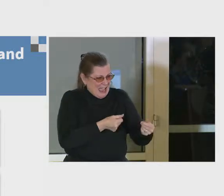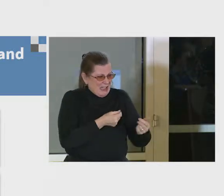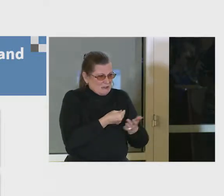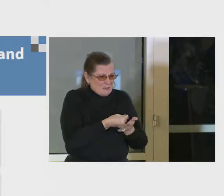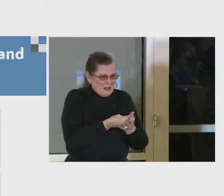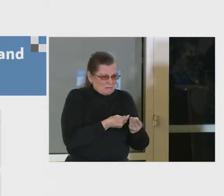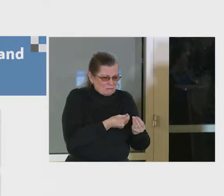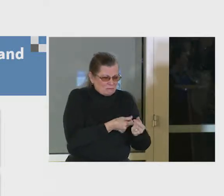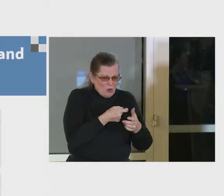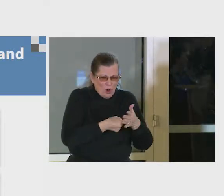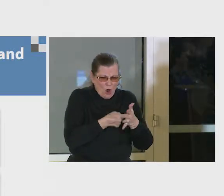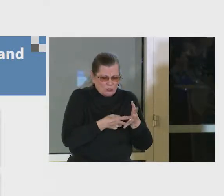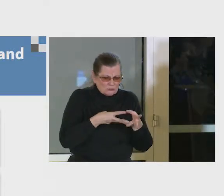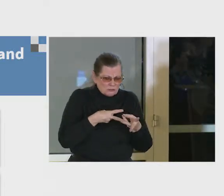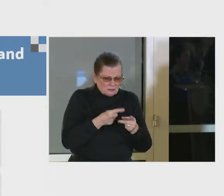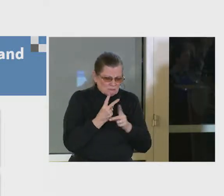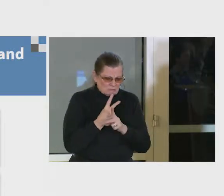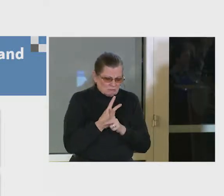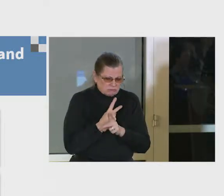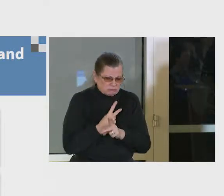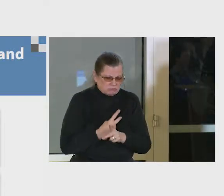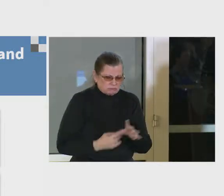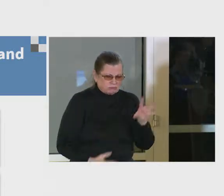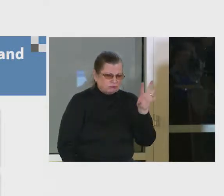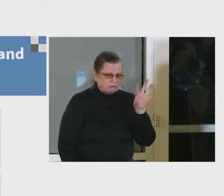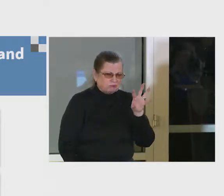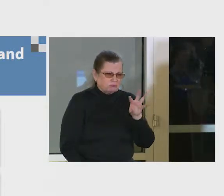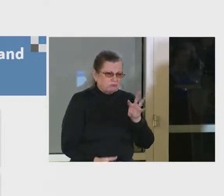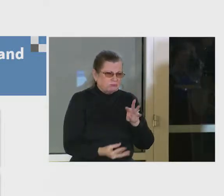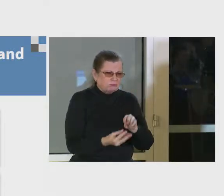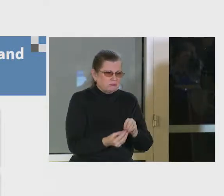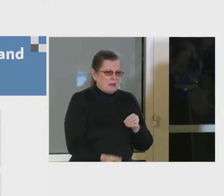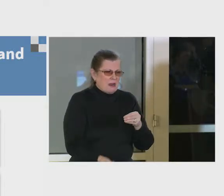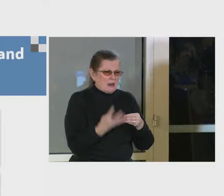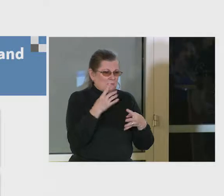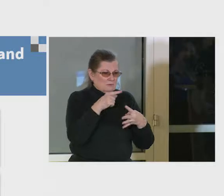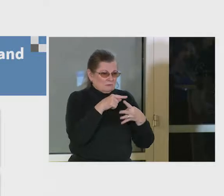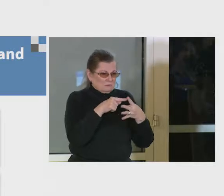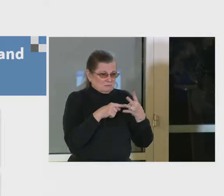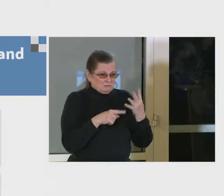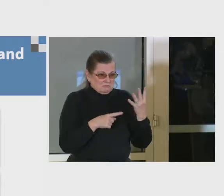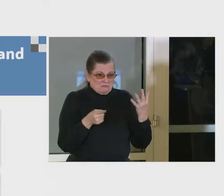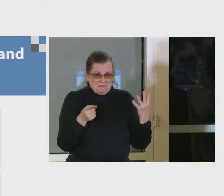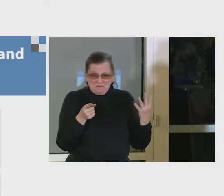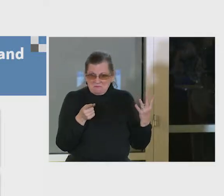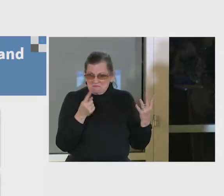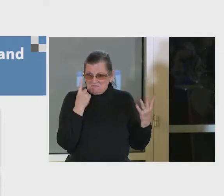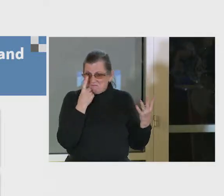And we will see if Ashley back on the right is going to hold on to the top spot after this one.